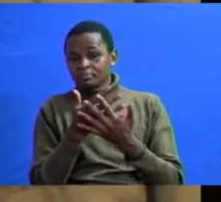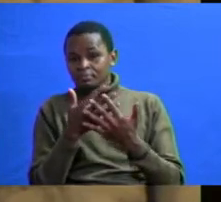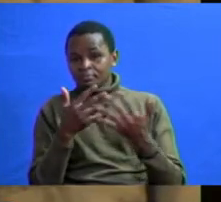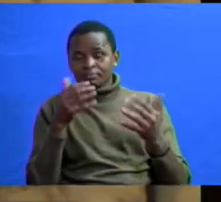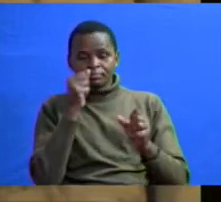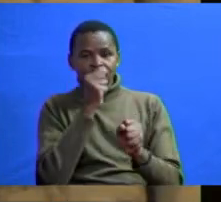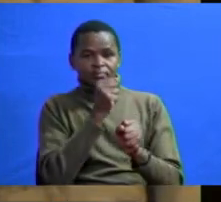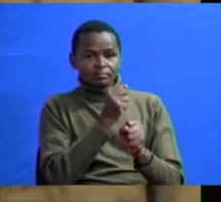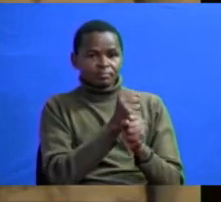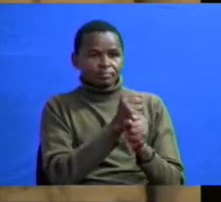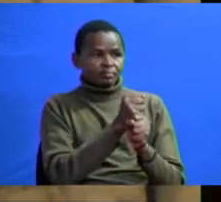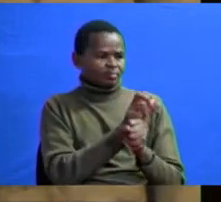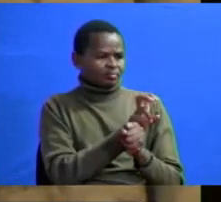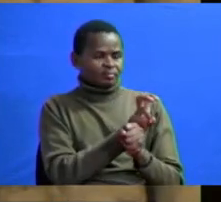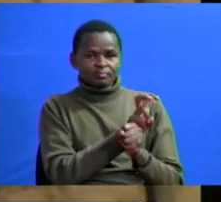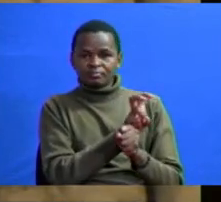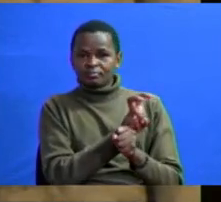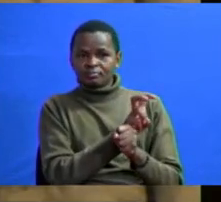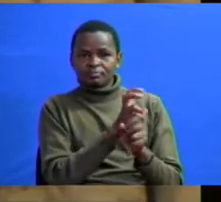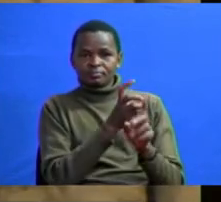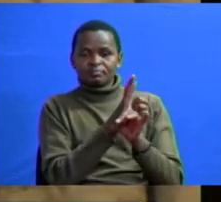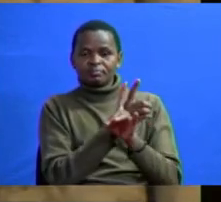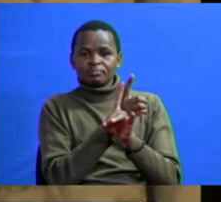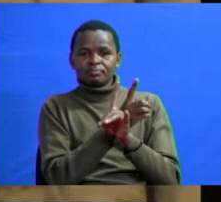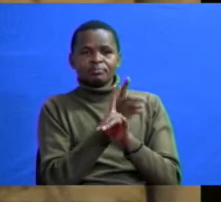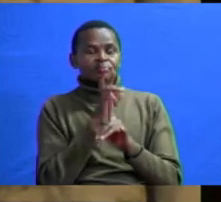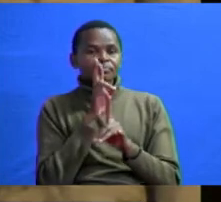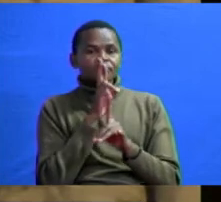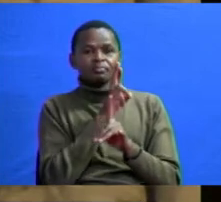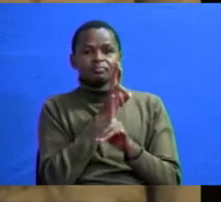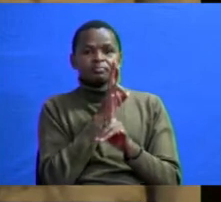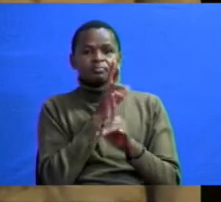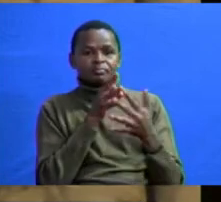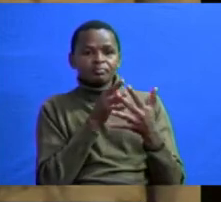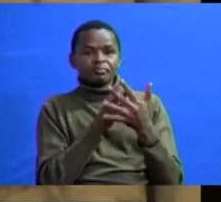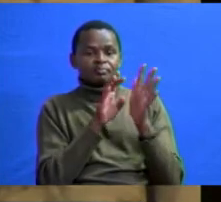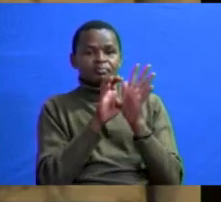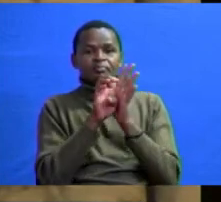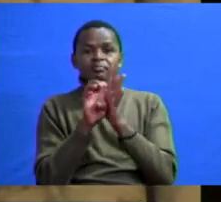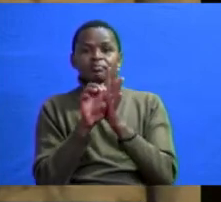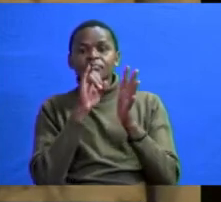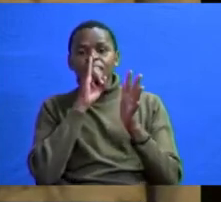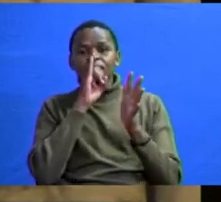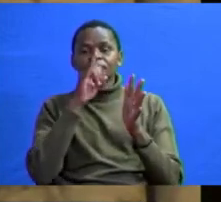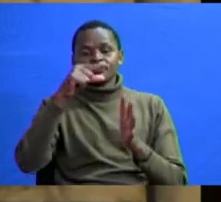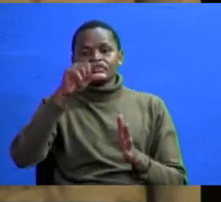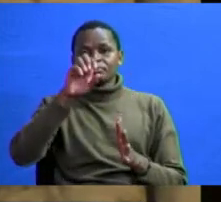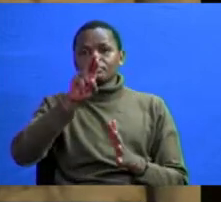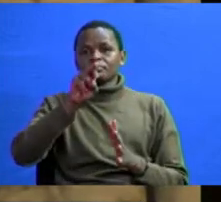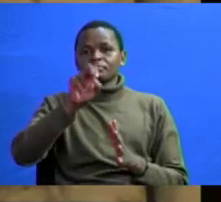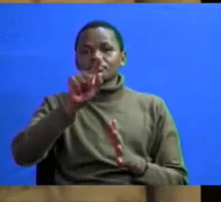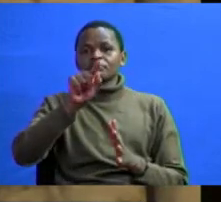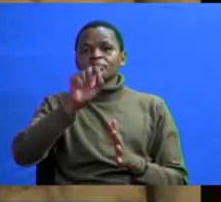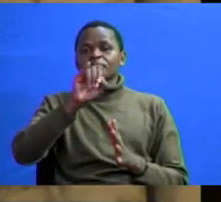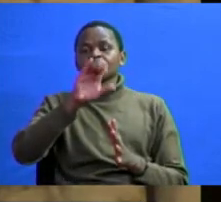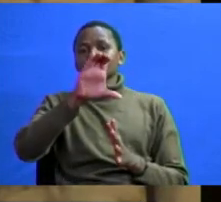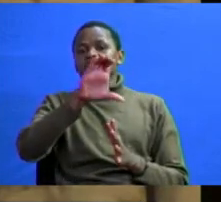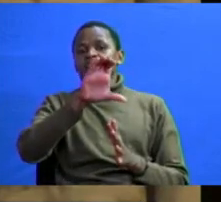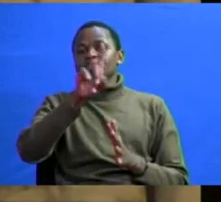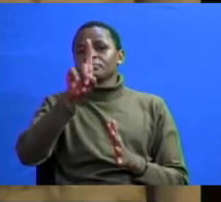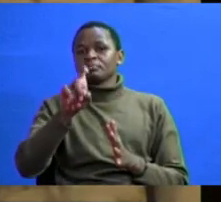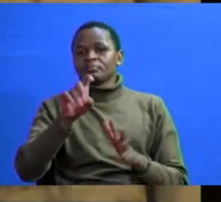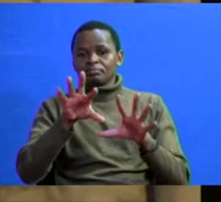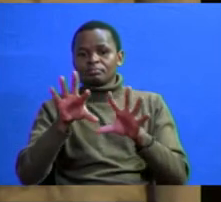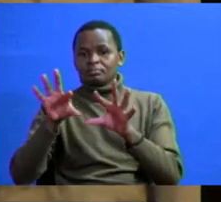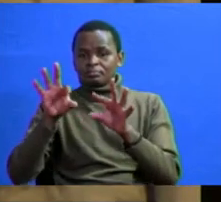do is look at various risk factors. For example, is genetics involved? Are you